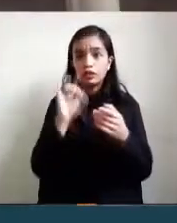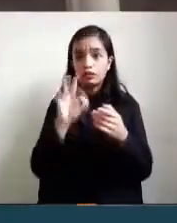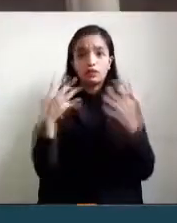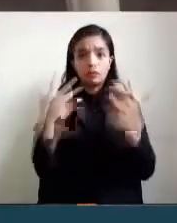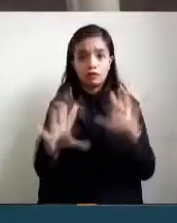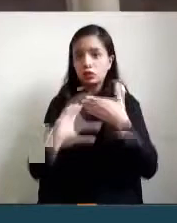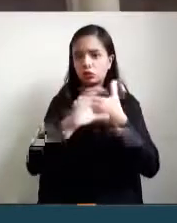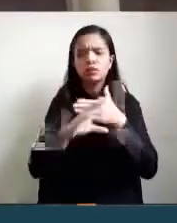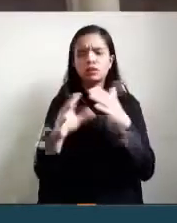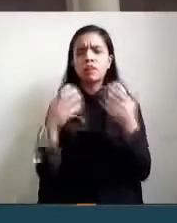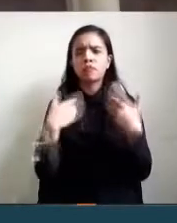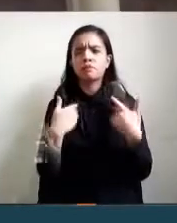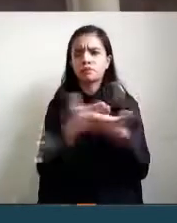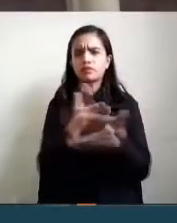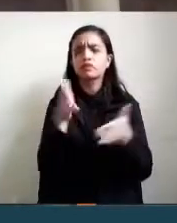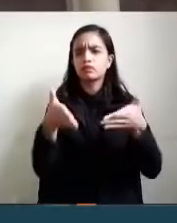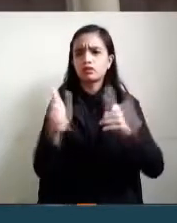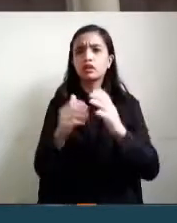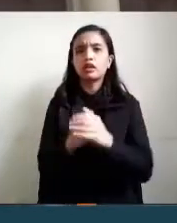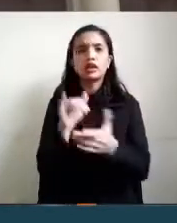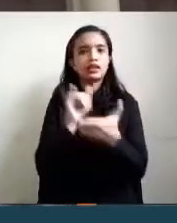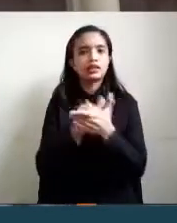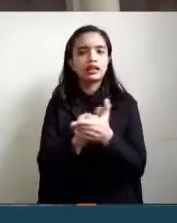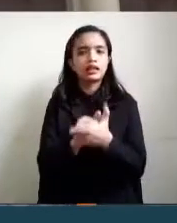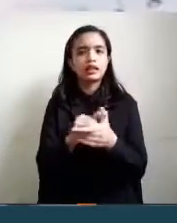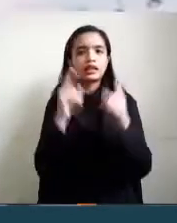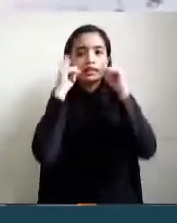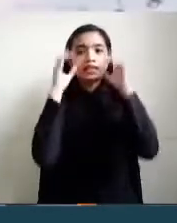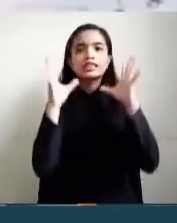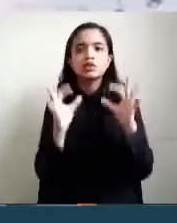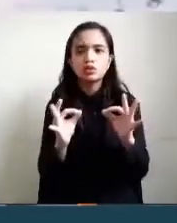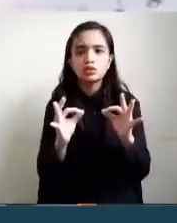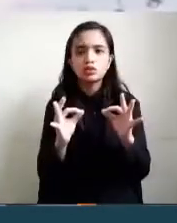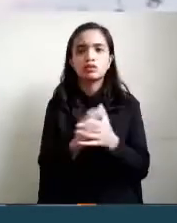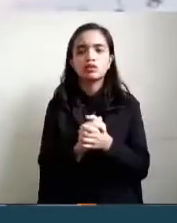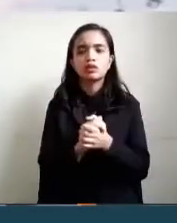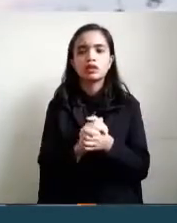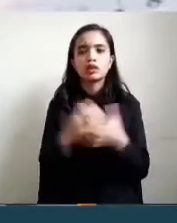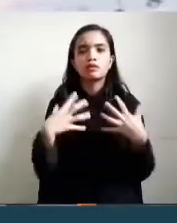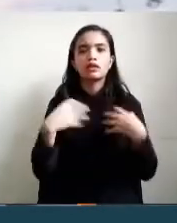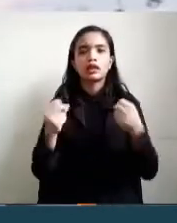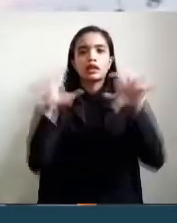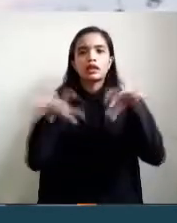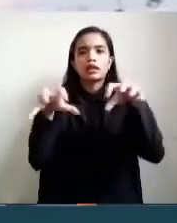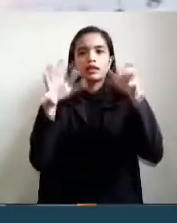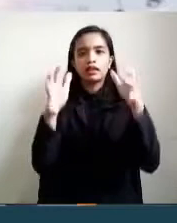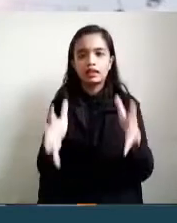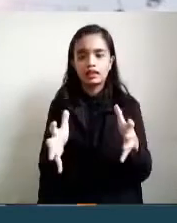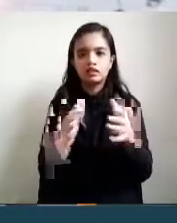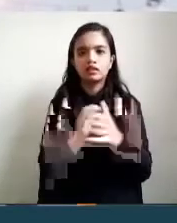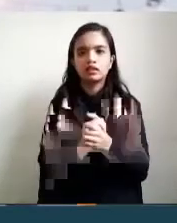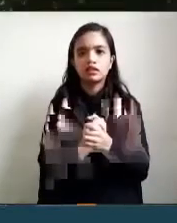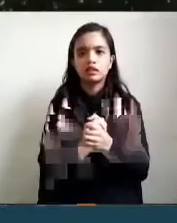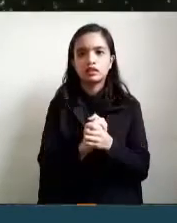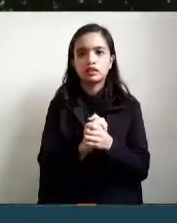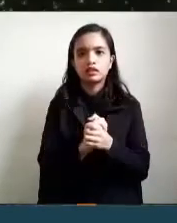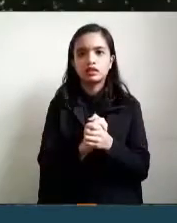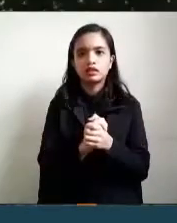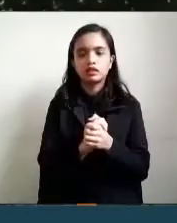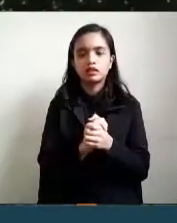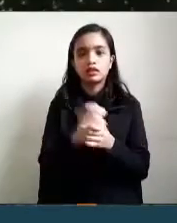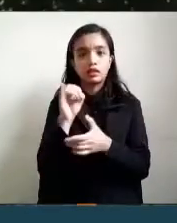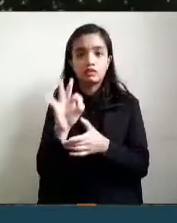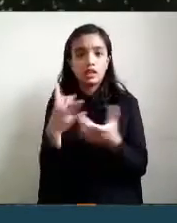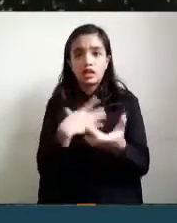really more of a moral issue on the part of many of our health workers if they would like to stay in the